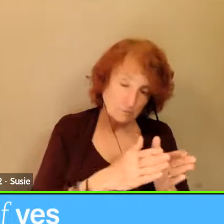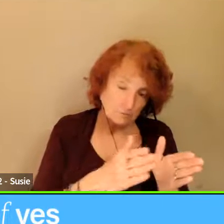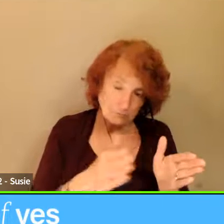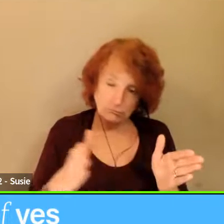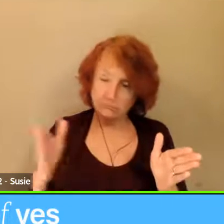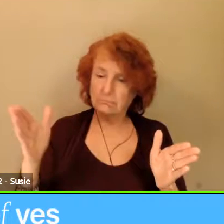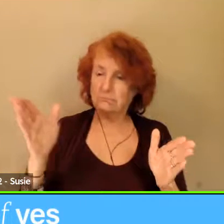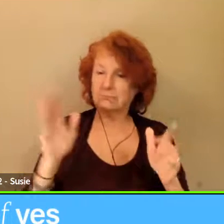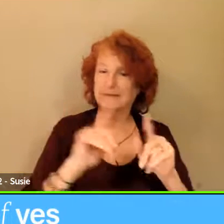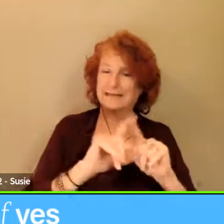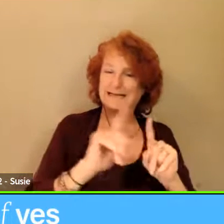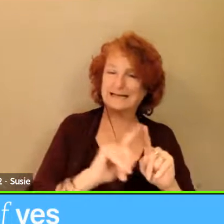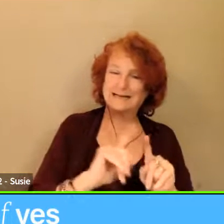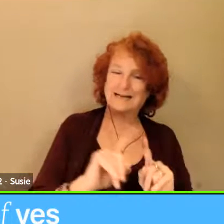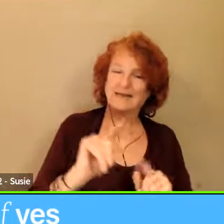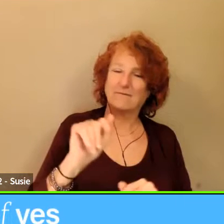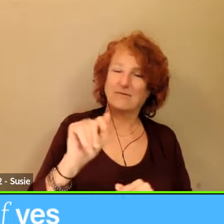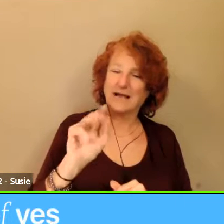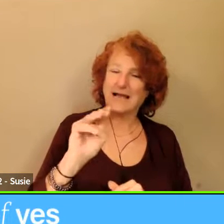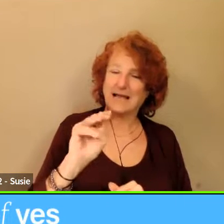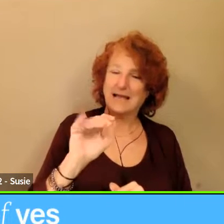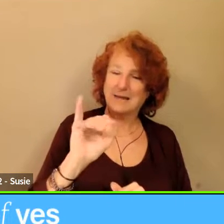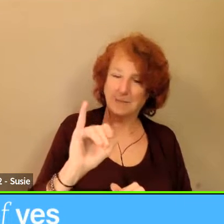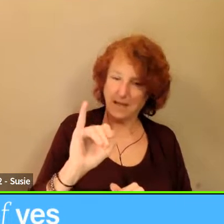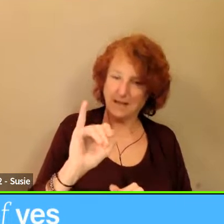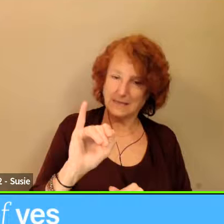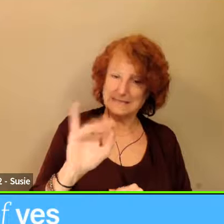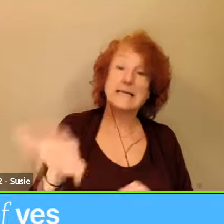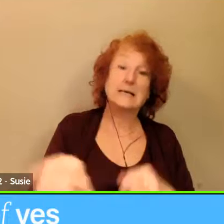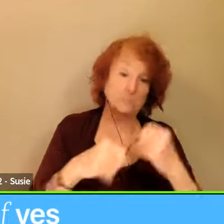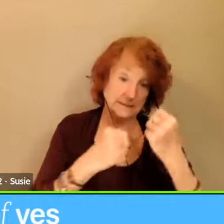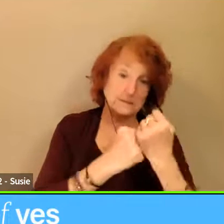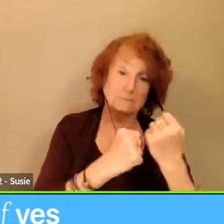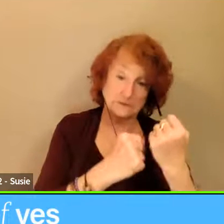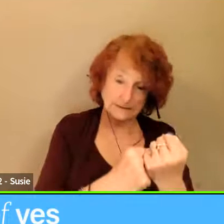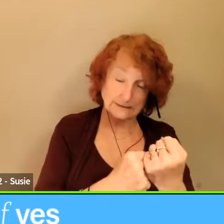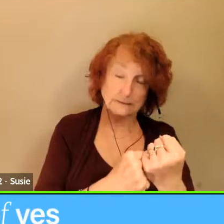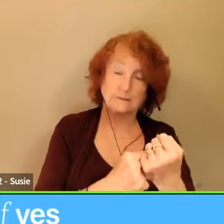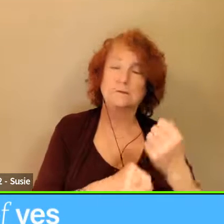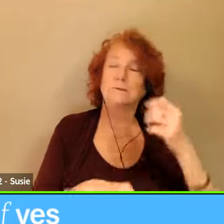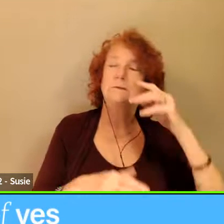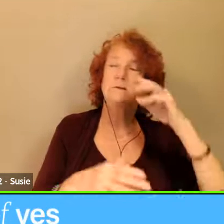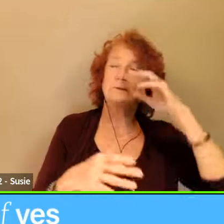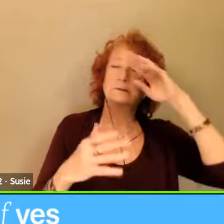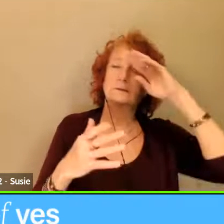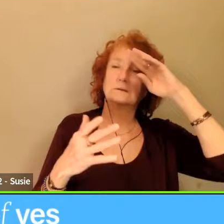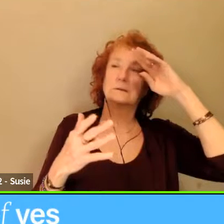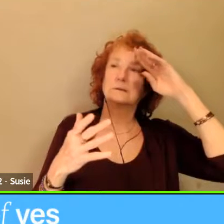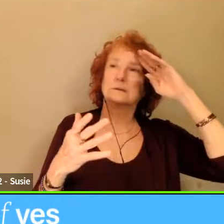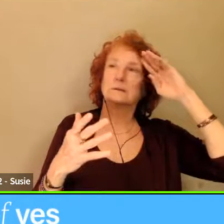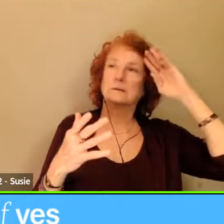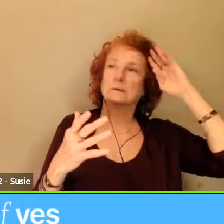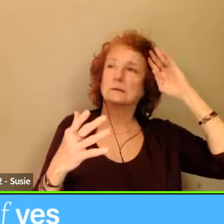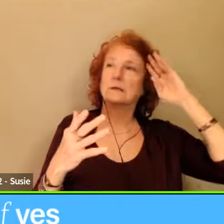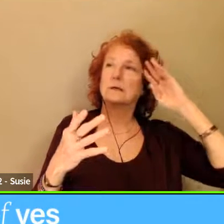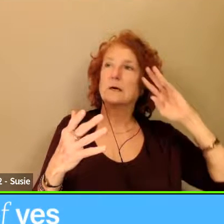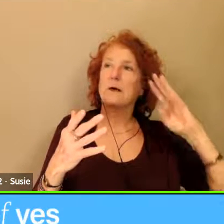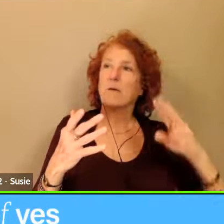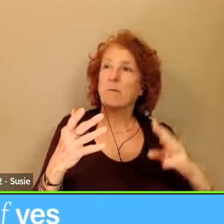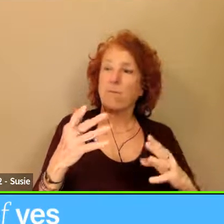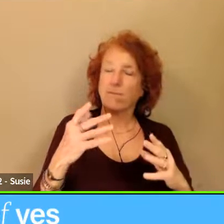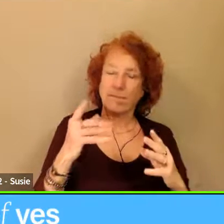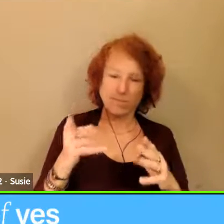different AMIs that are being subsidized, then are you taking